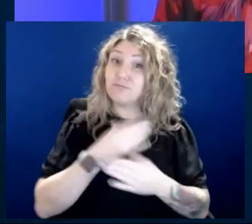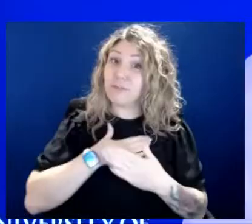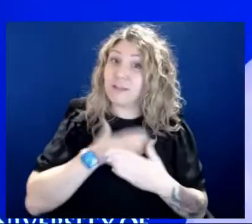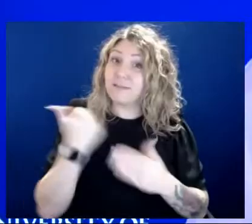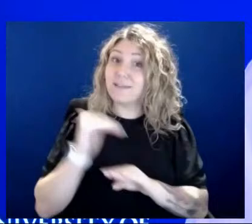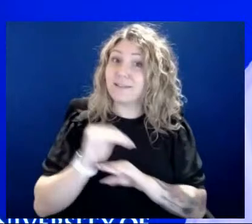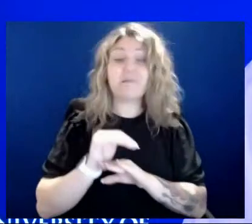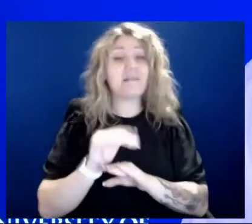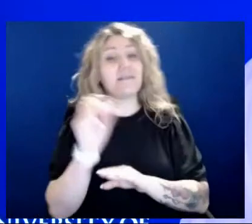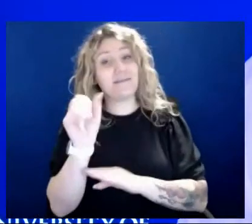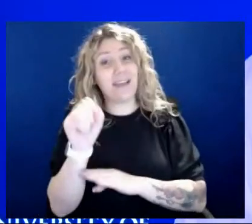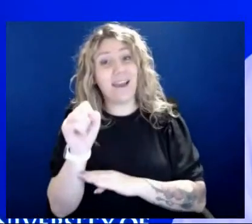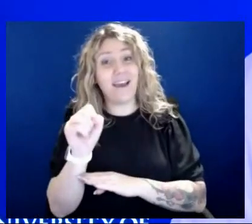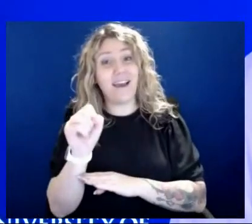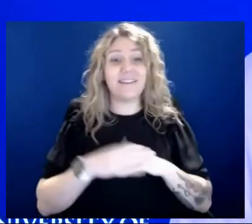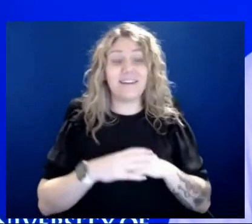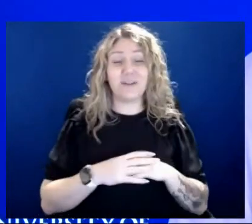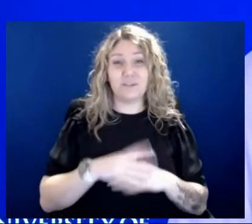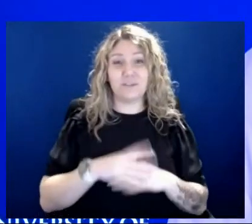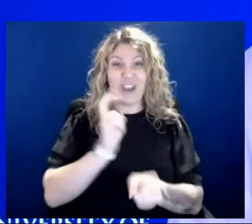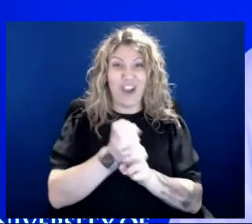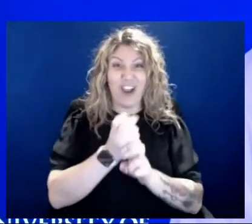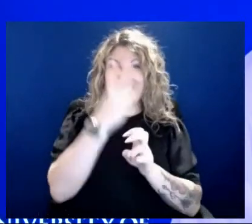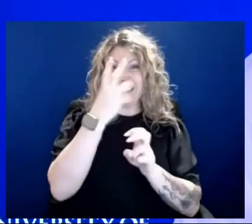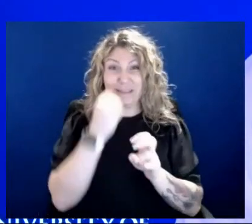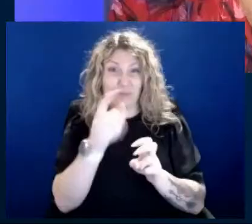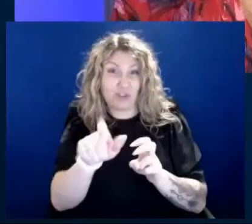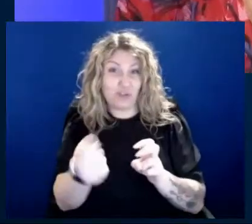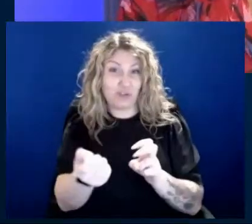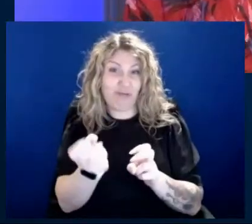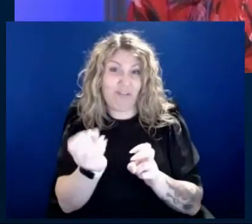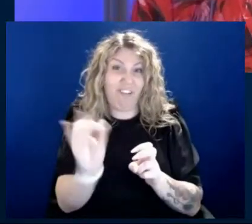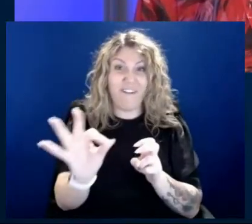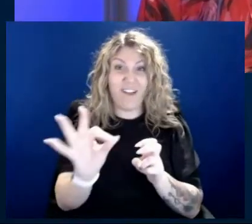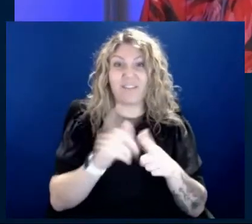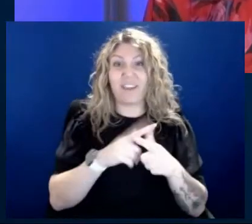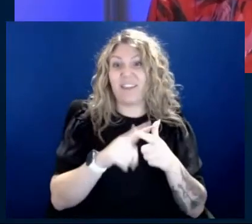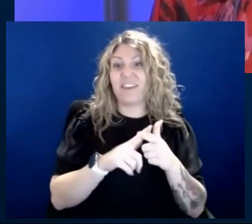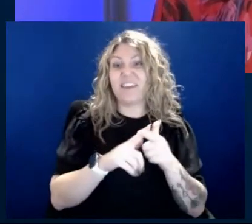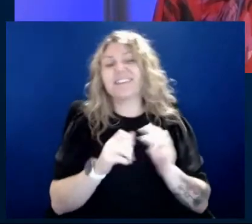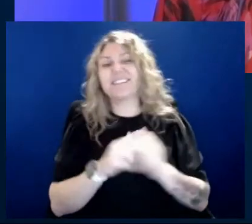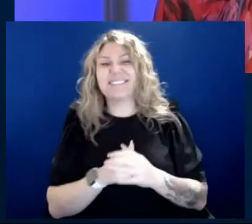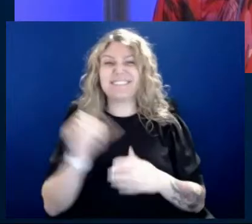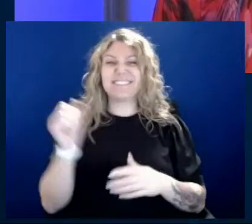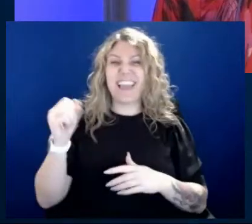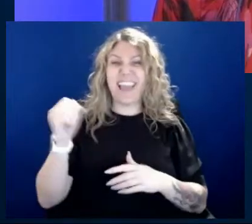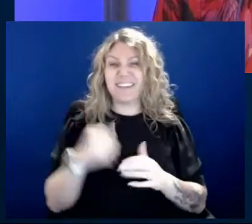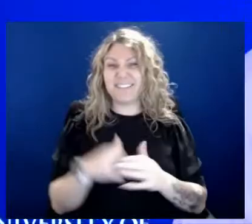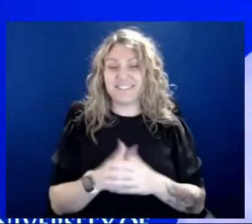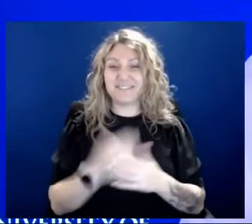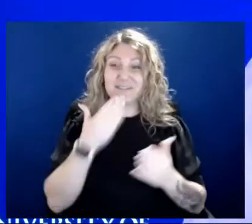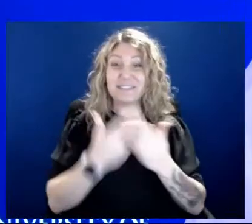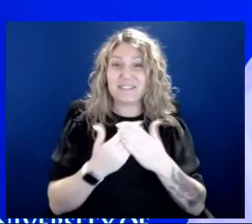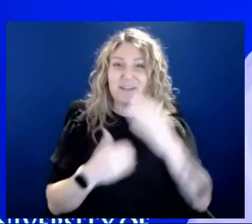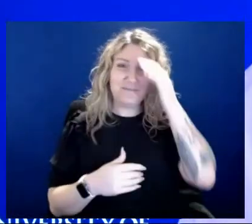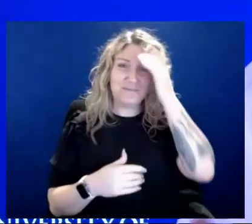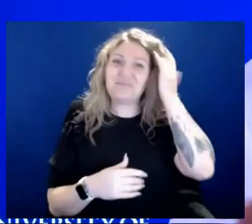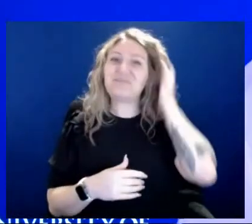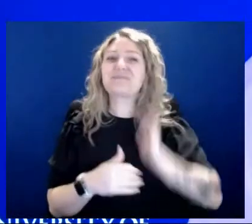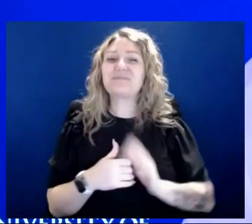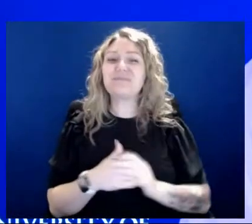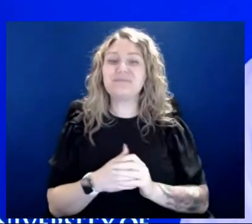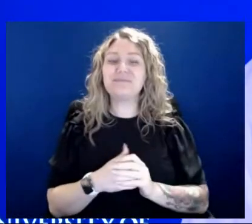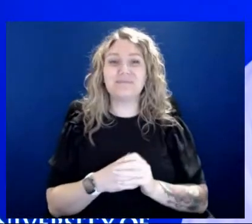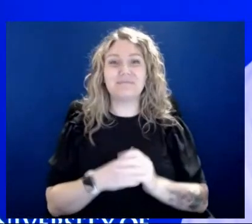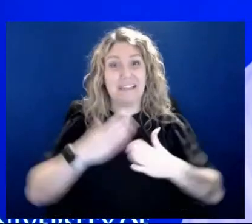hard to sleep, but you turned it off a little bit and then come back, and it was all all good stuff. A little bit, yeah. Yeah, it was good. It was good. So happy for